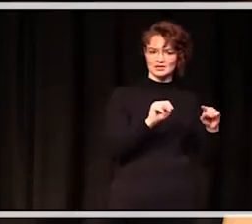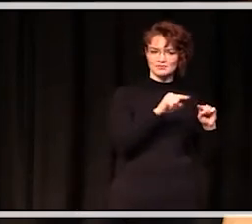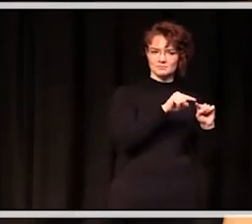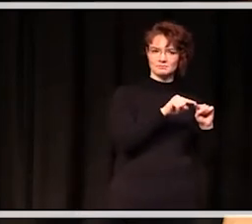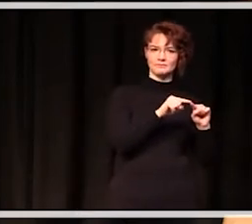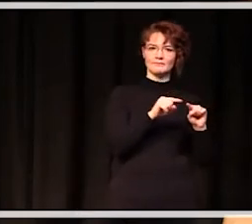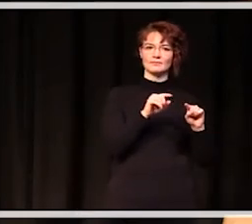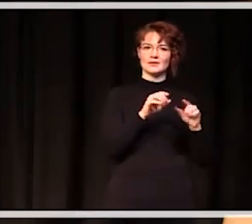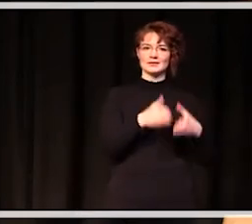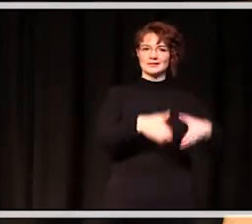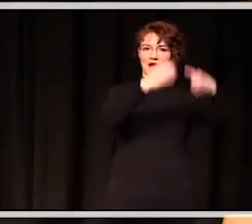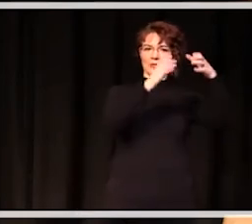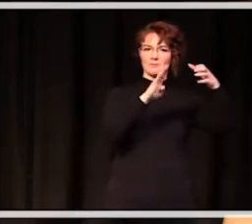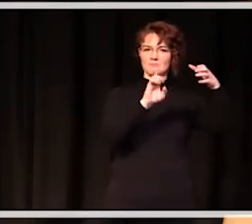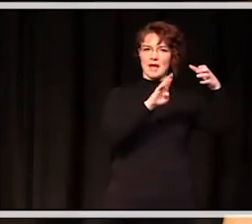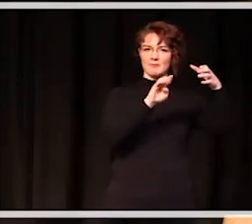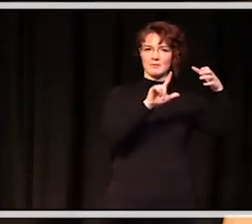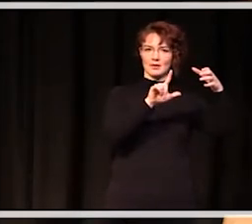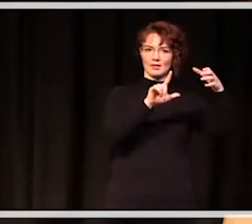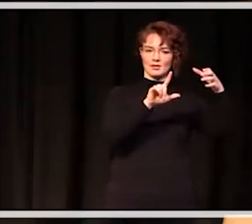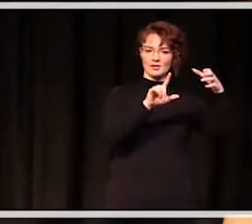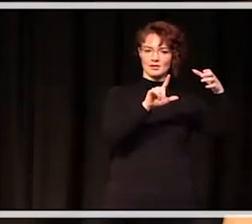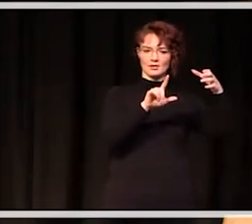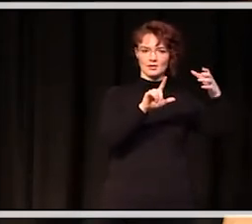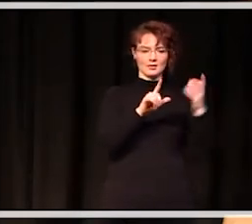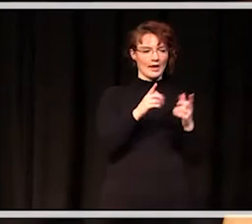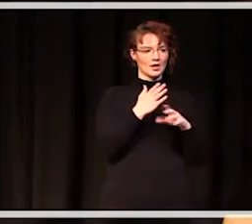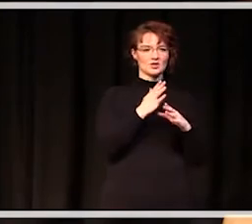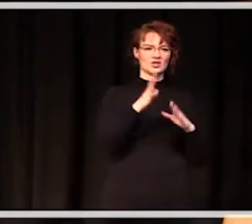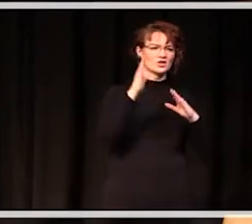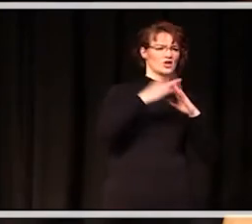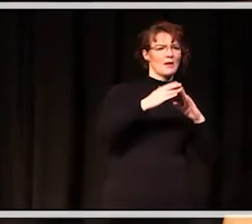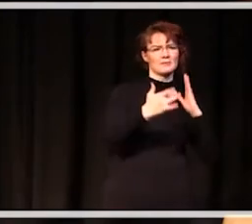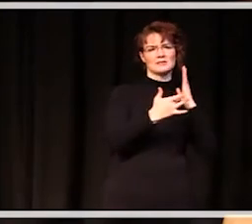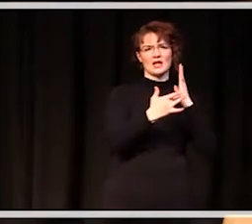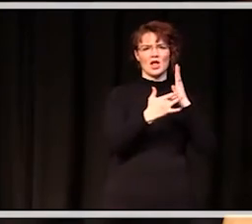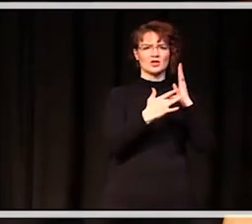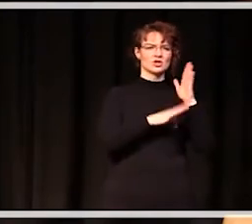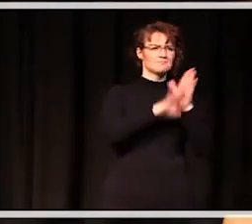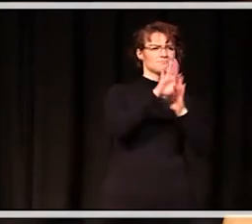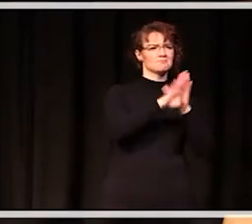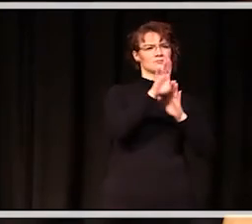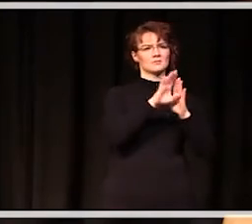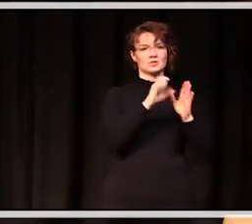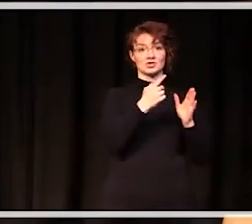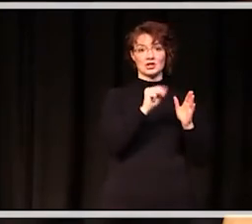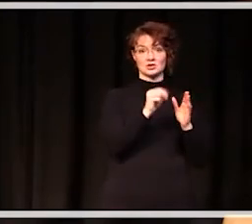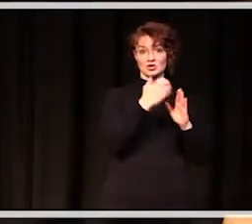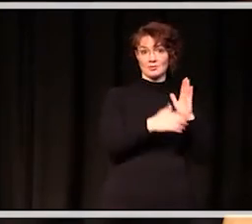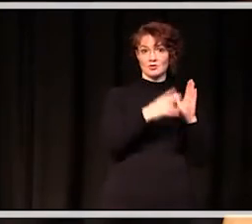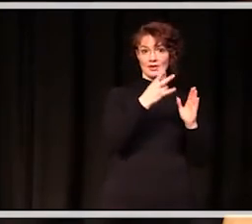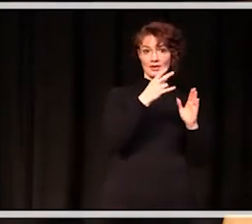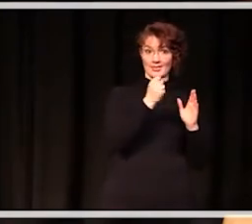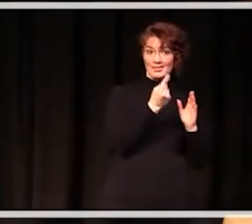Babel. The breaking, cutting edge of technology in Genesis chapter 11 was the